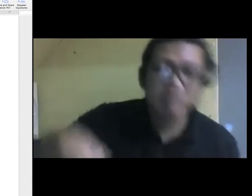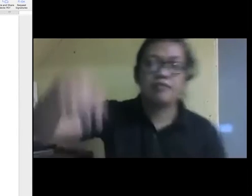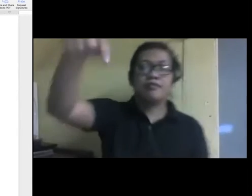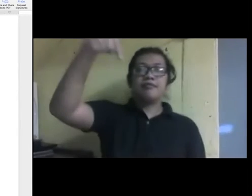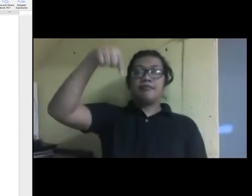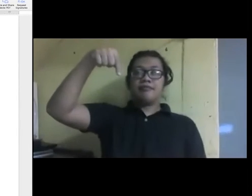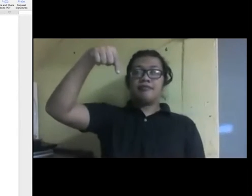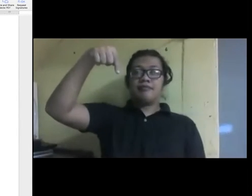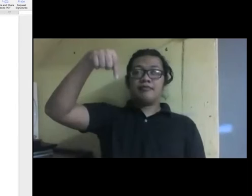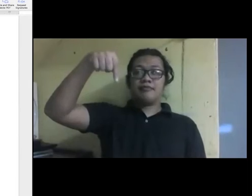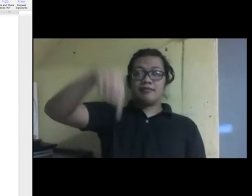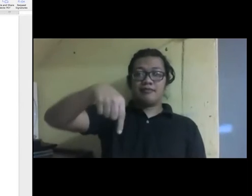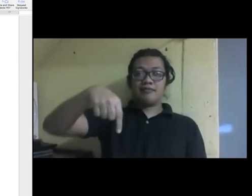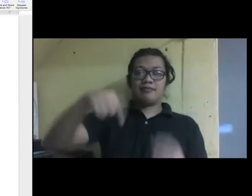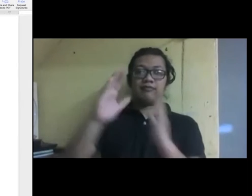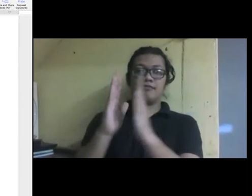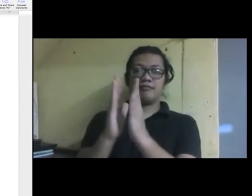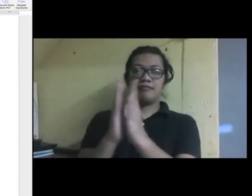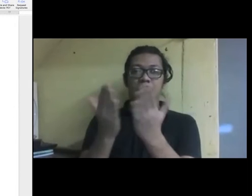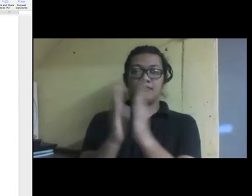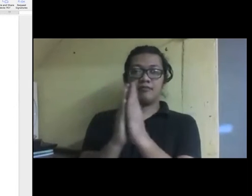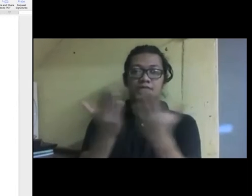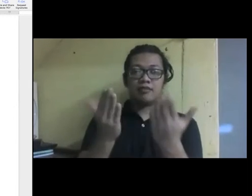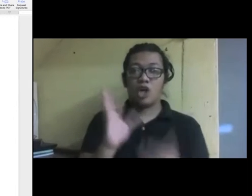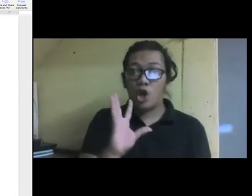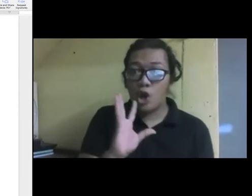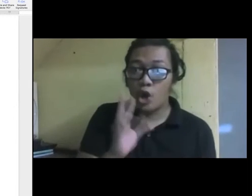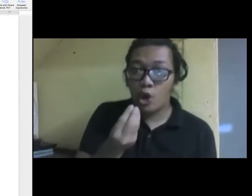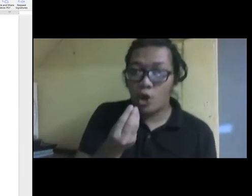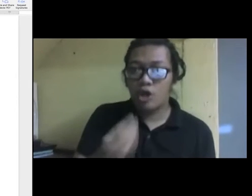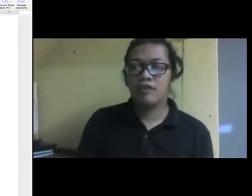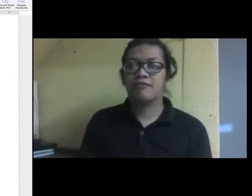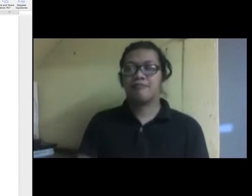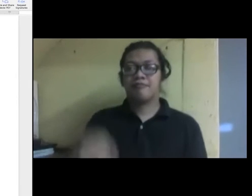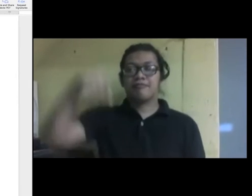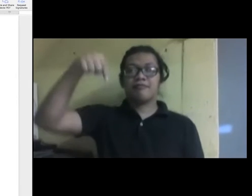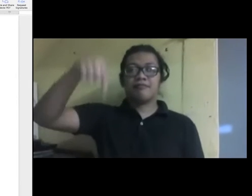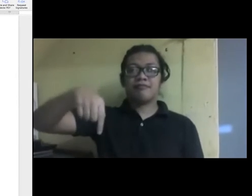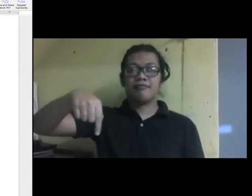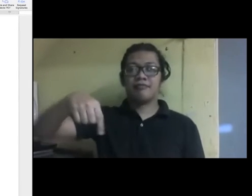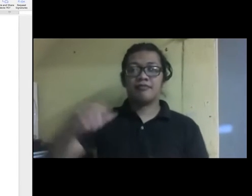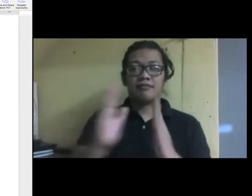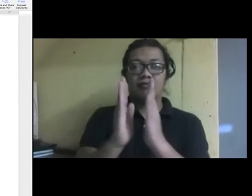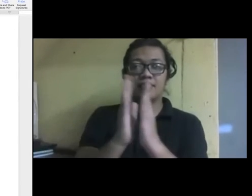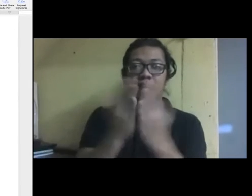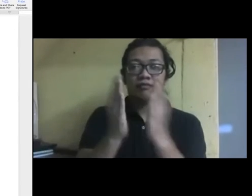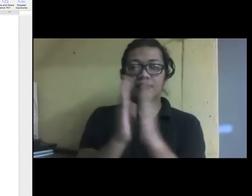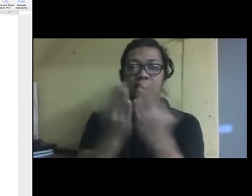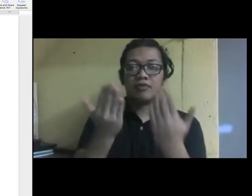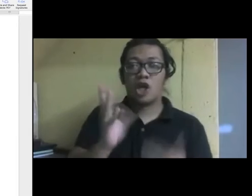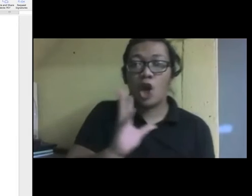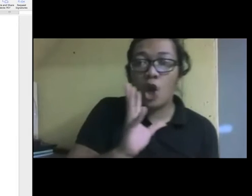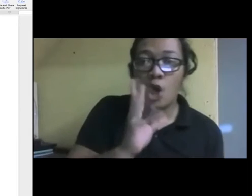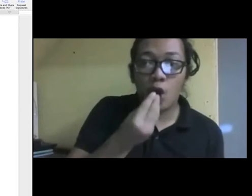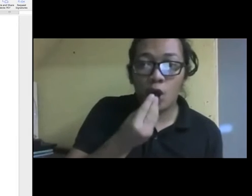In the sentence, Mm-hmm. whose book is this? Okay.